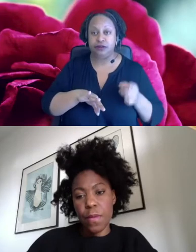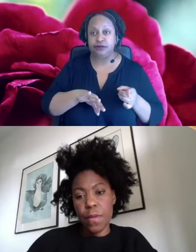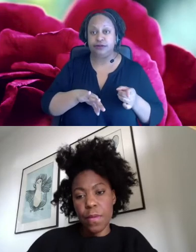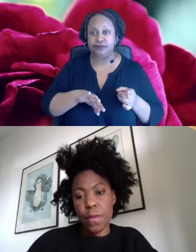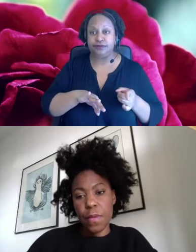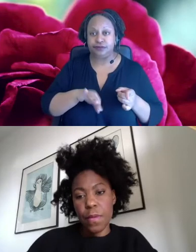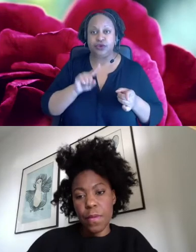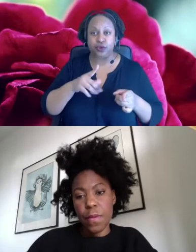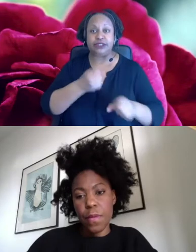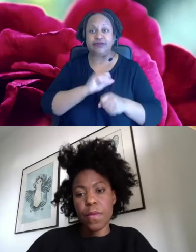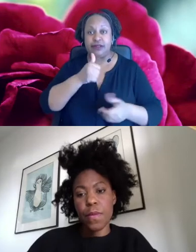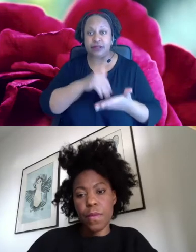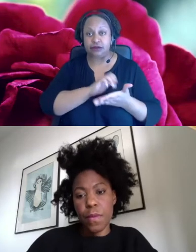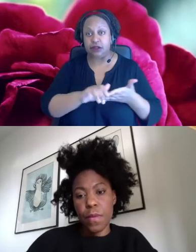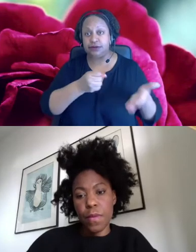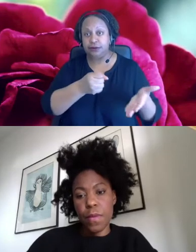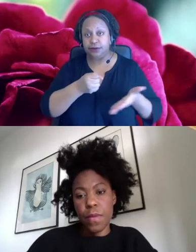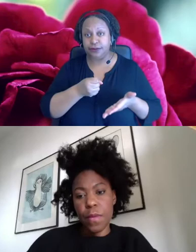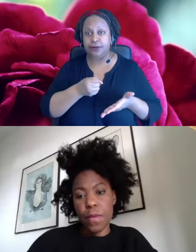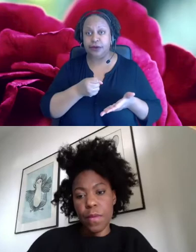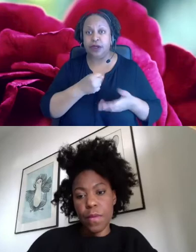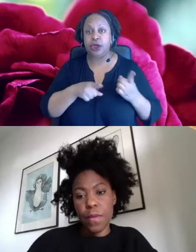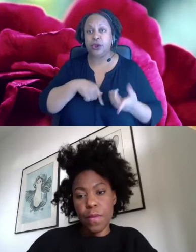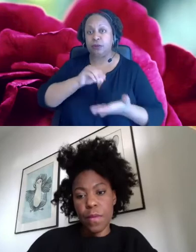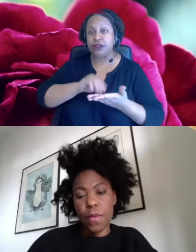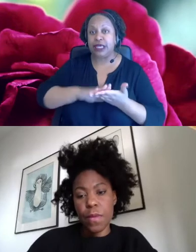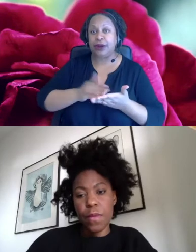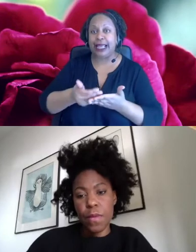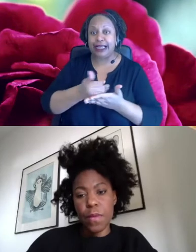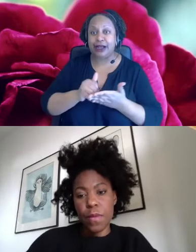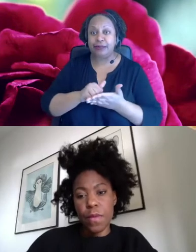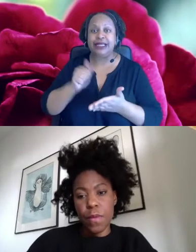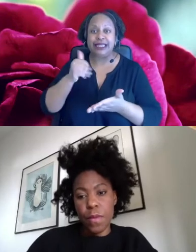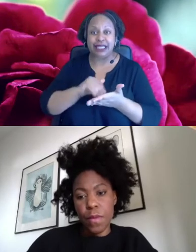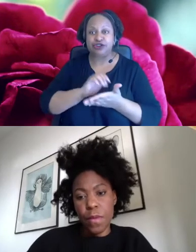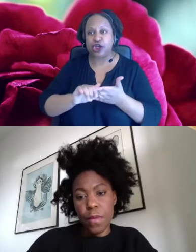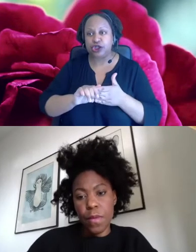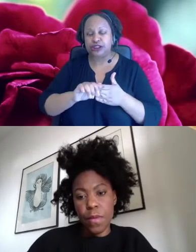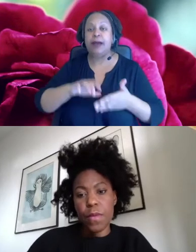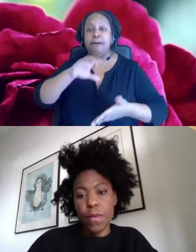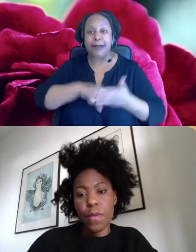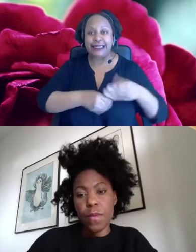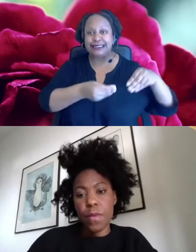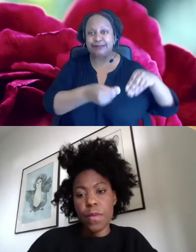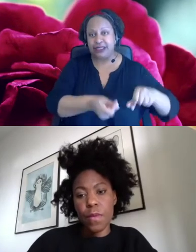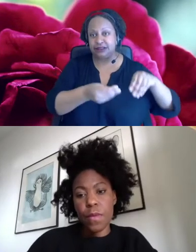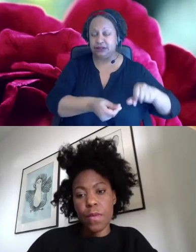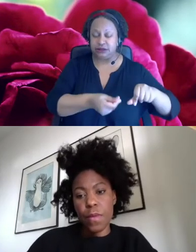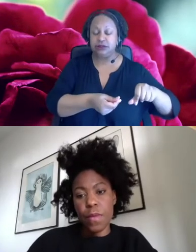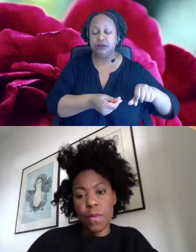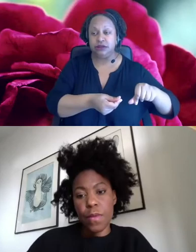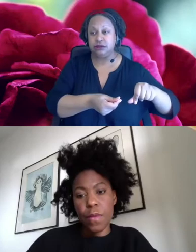you received the 10,000, but what you report as income is going to be 10,000 less the expenses.